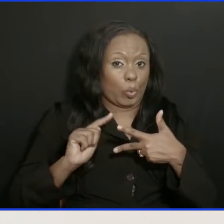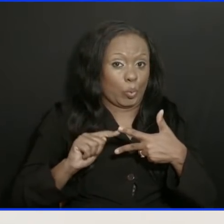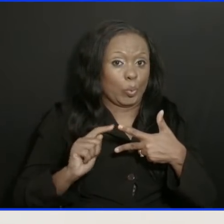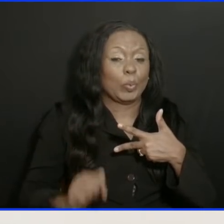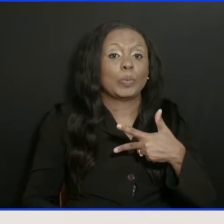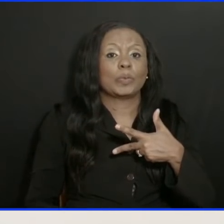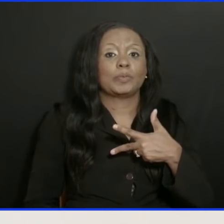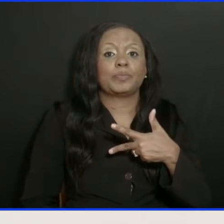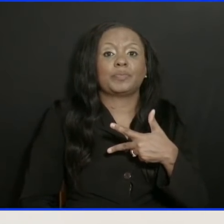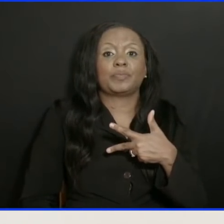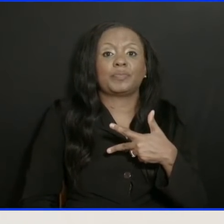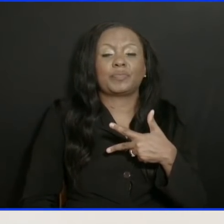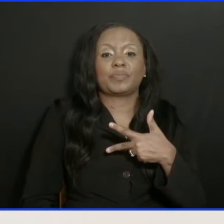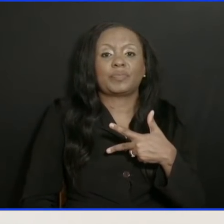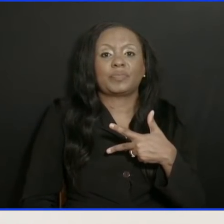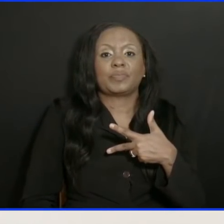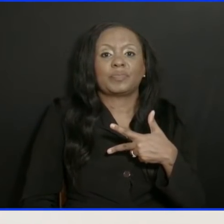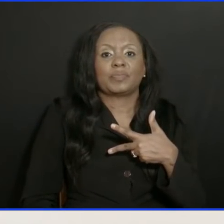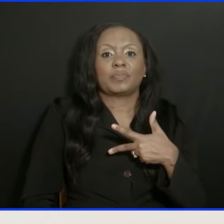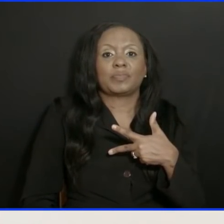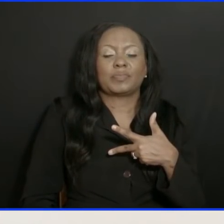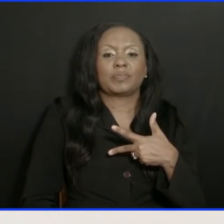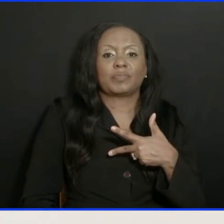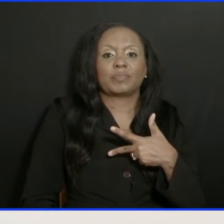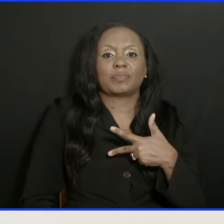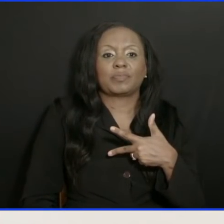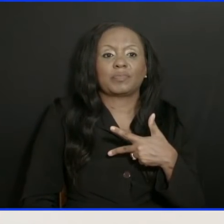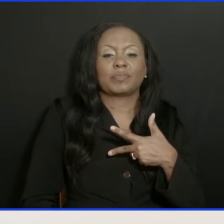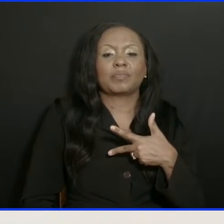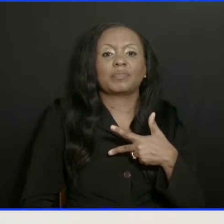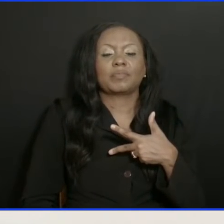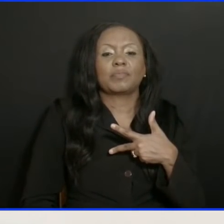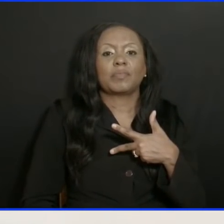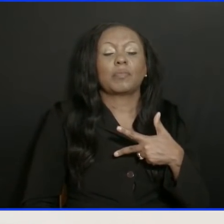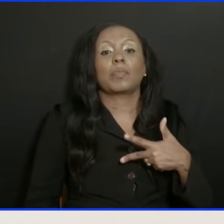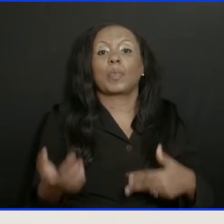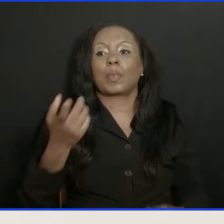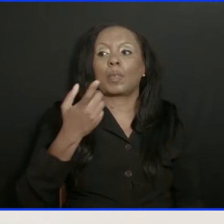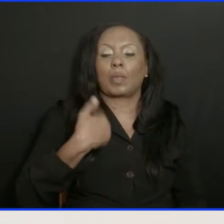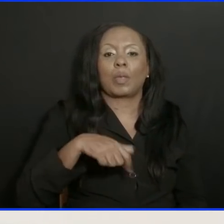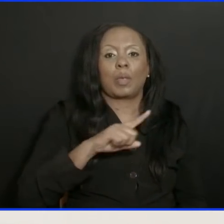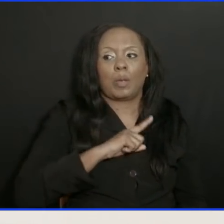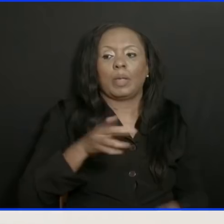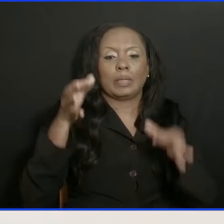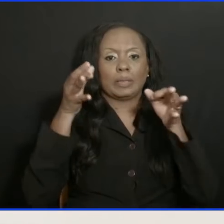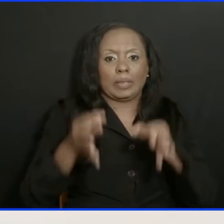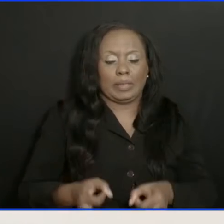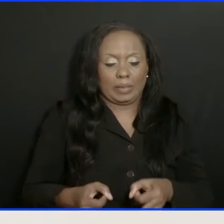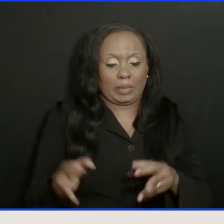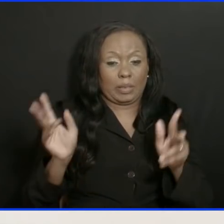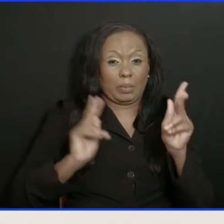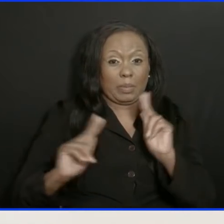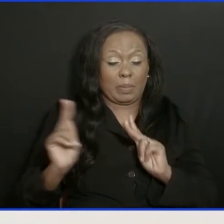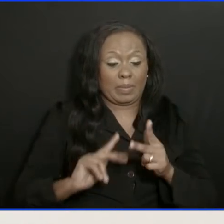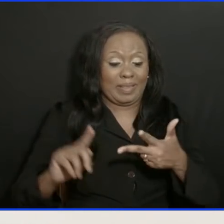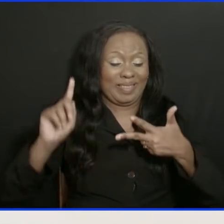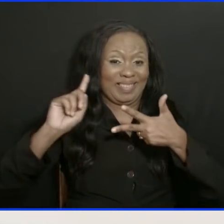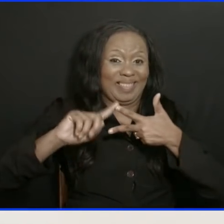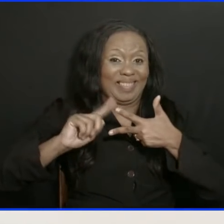category. And what we have decided based on good public health advice is that those